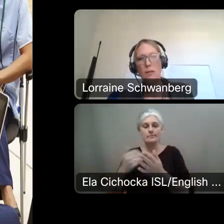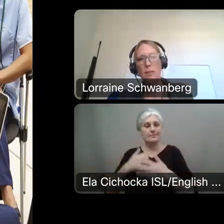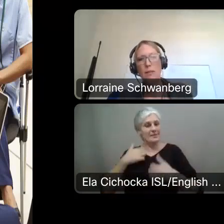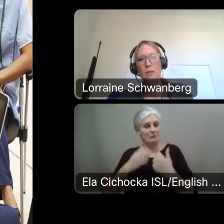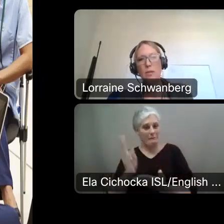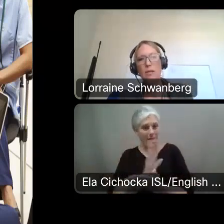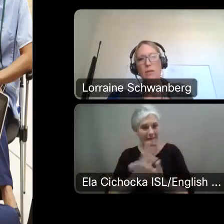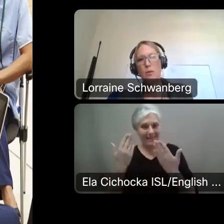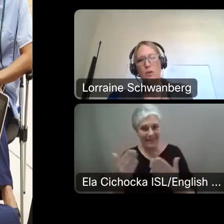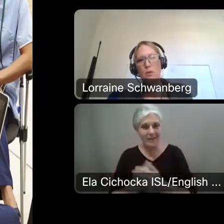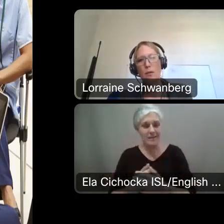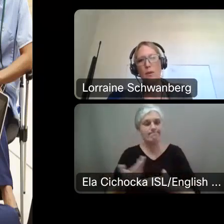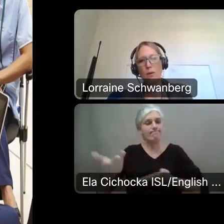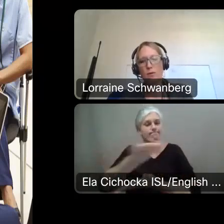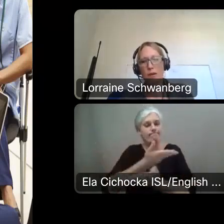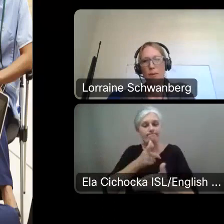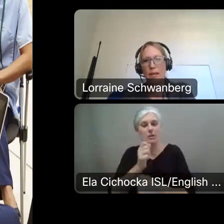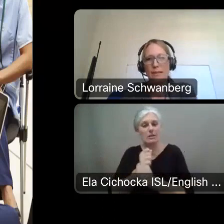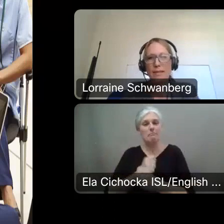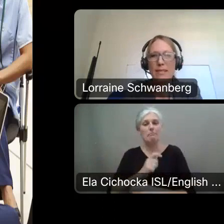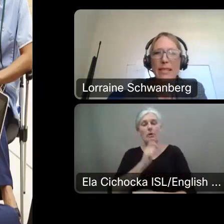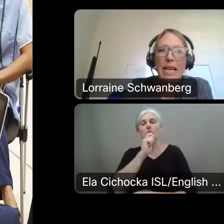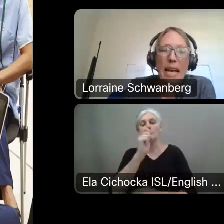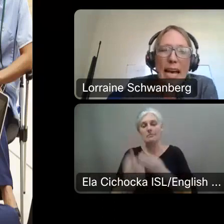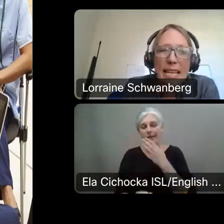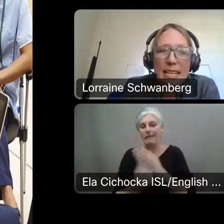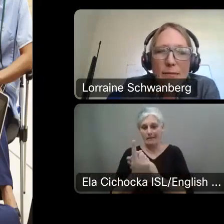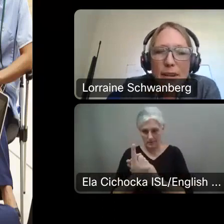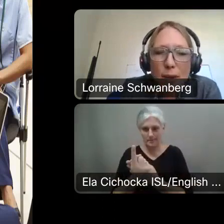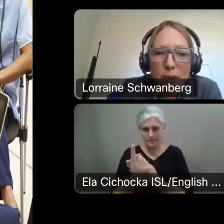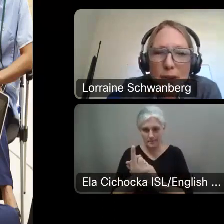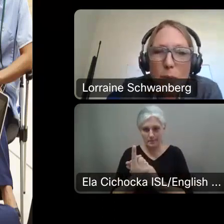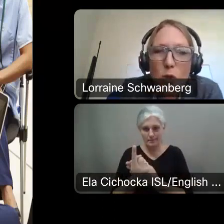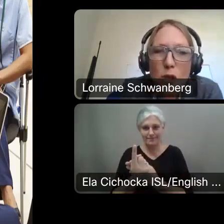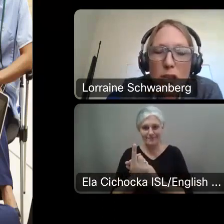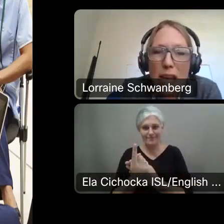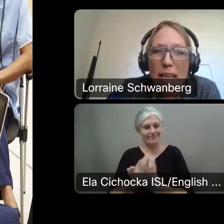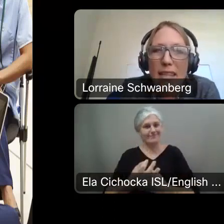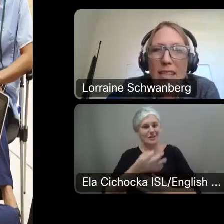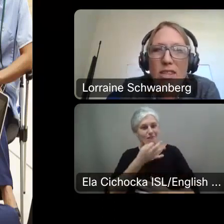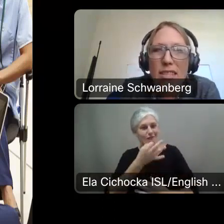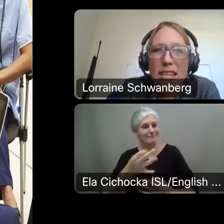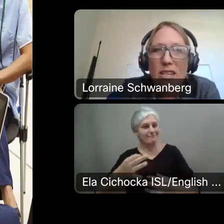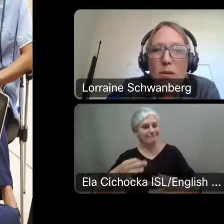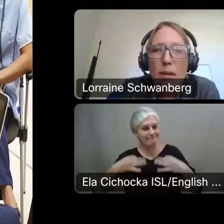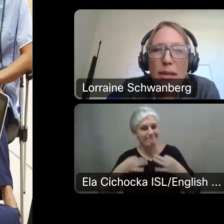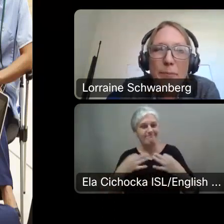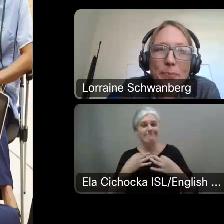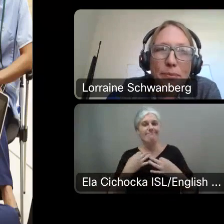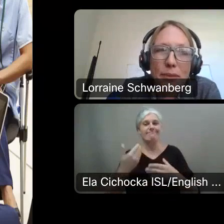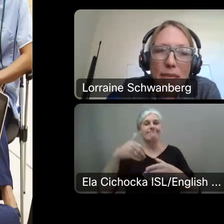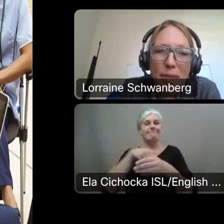piece, which is the discussion around the notifiable incidents. And I'm very grateful to be joined at the initial stages